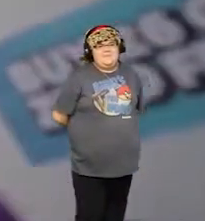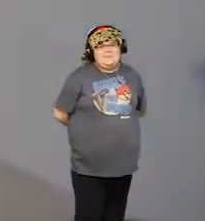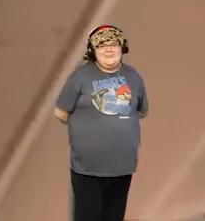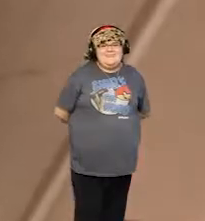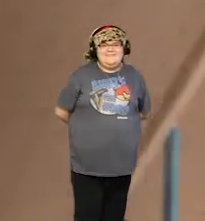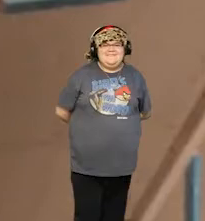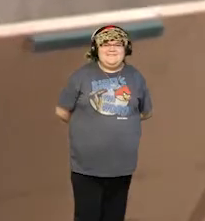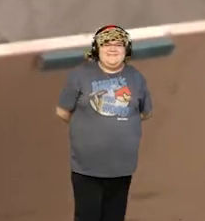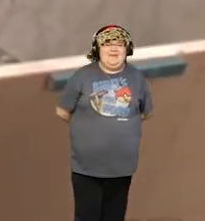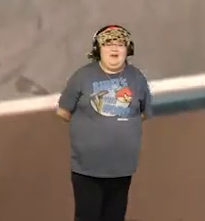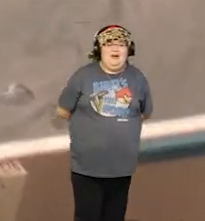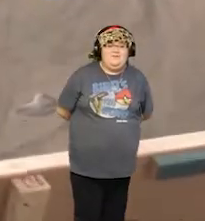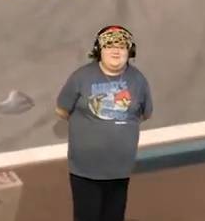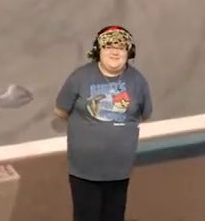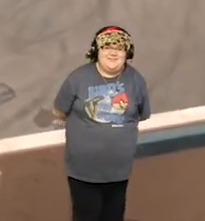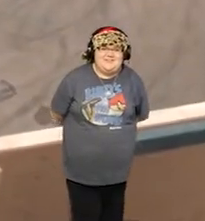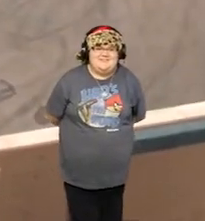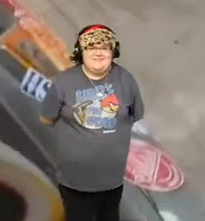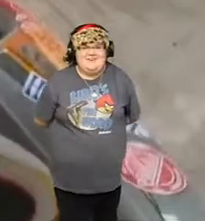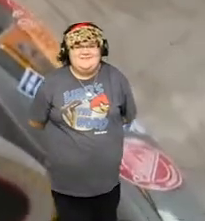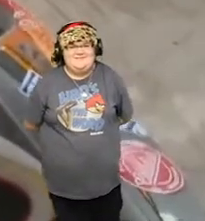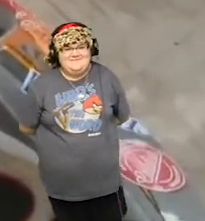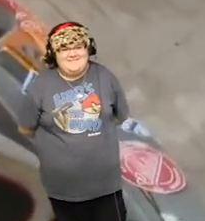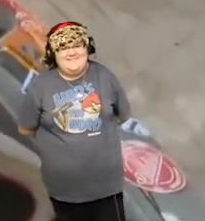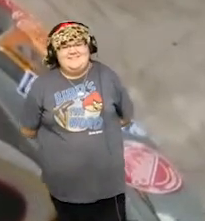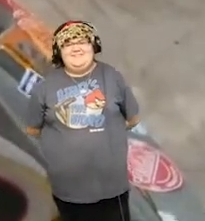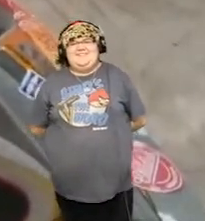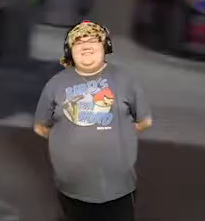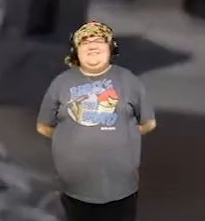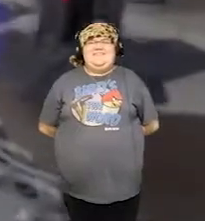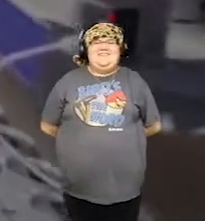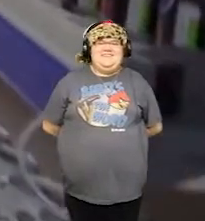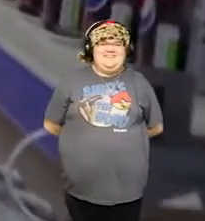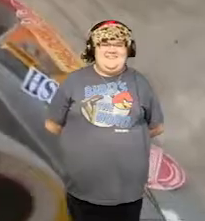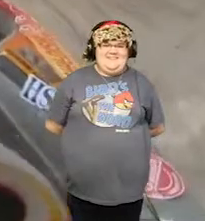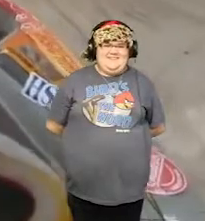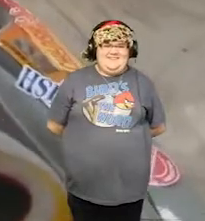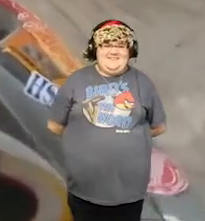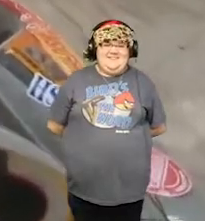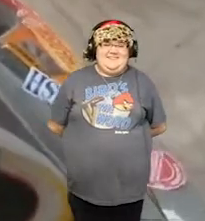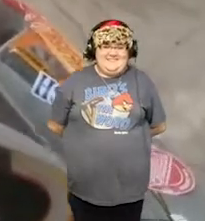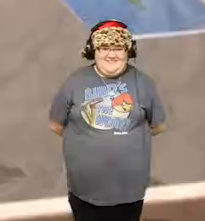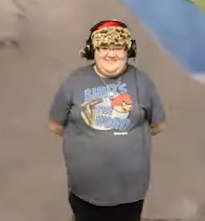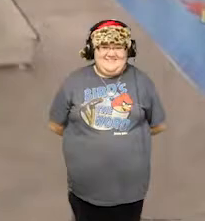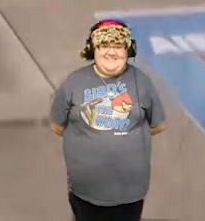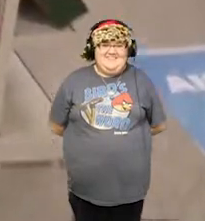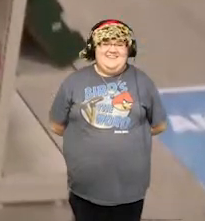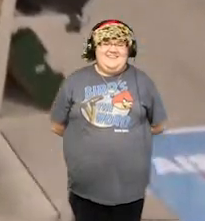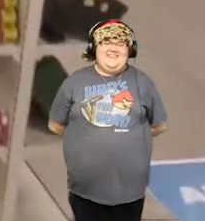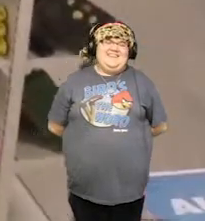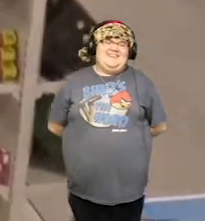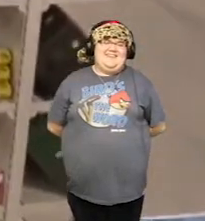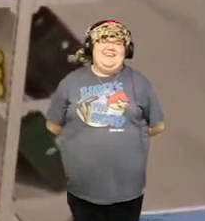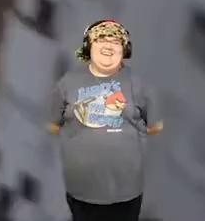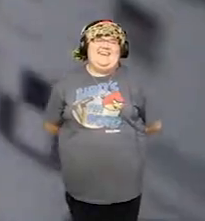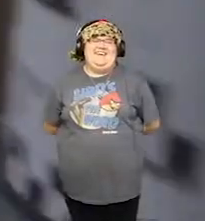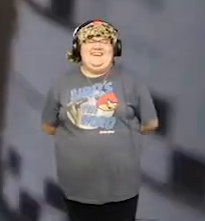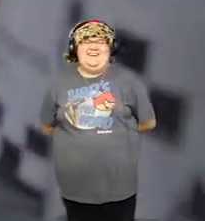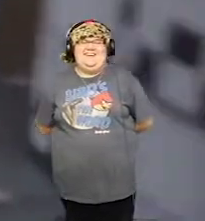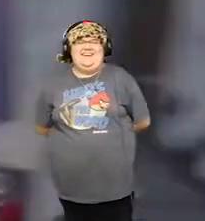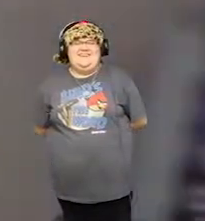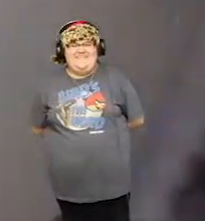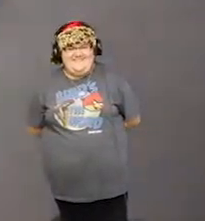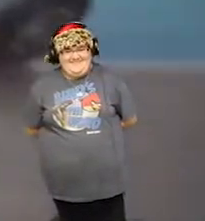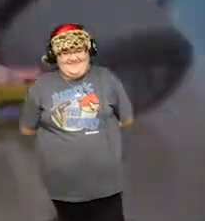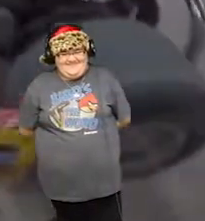Fucking hell. Oh, okay, he's fucked it again, bro. Do you know what, Lewis? Just go back to TikTok, mate. Honestly, this ain't mate. Working out for you. Mate, just